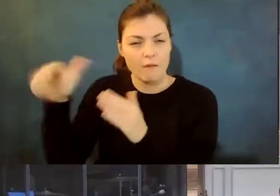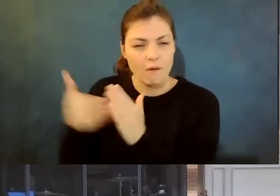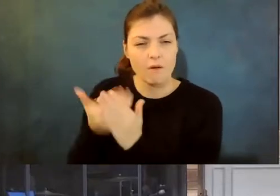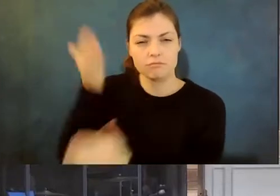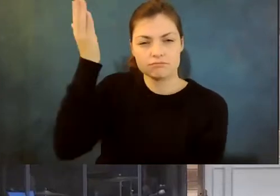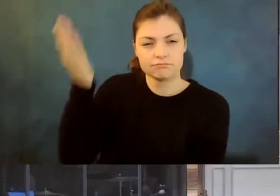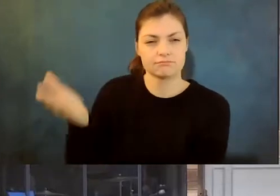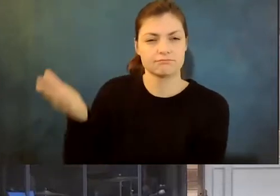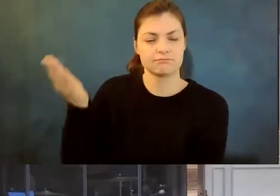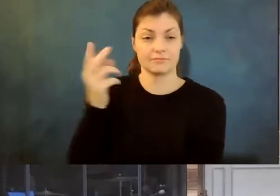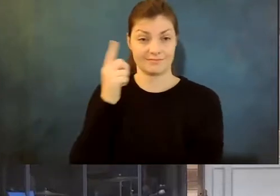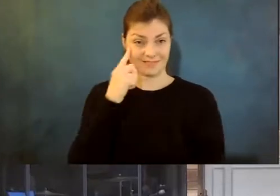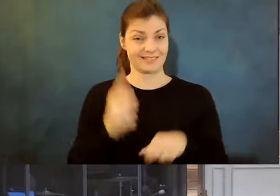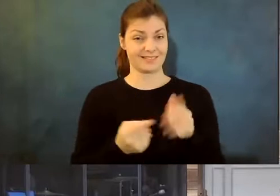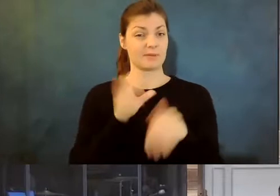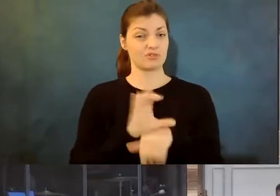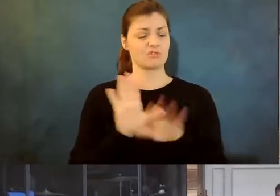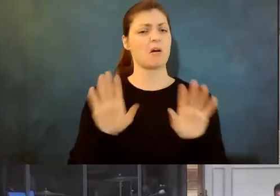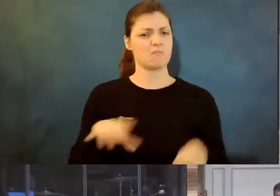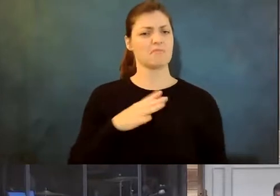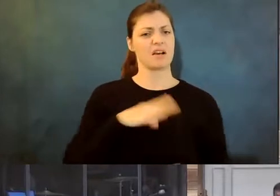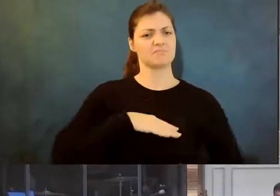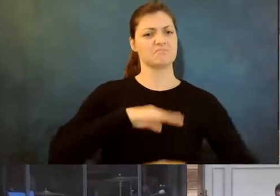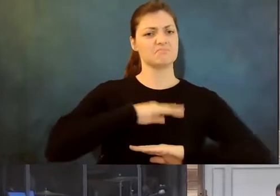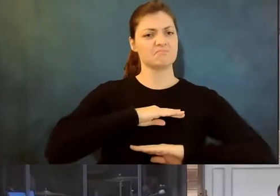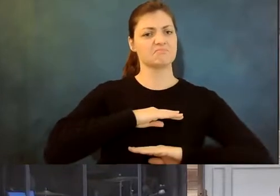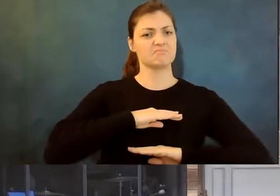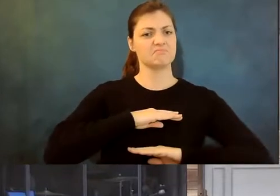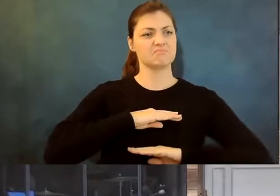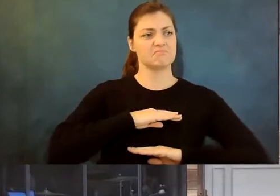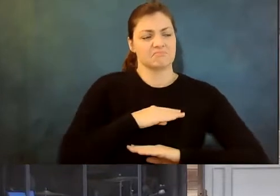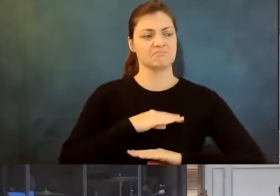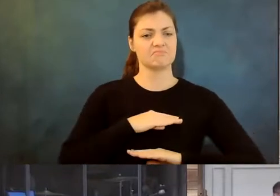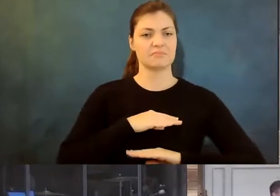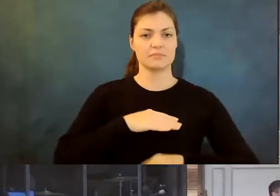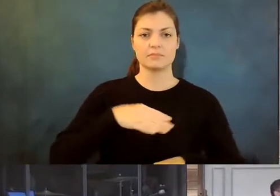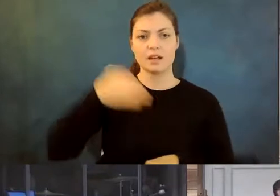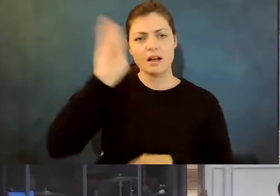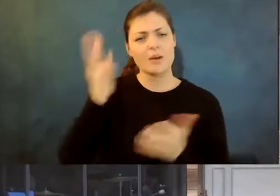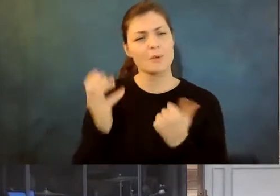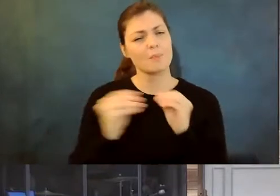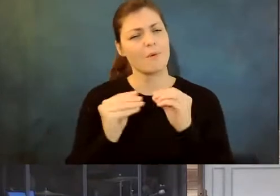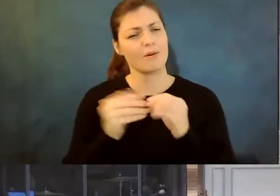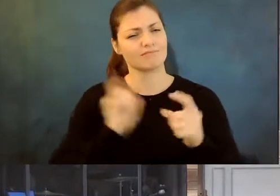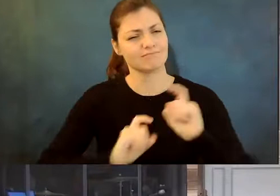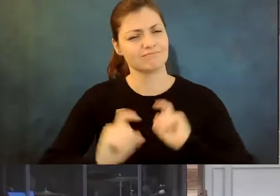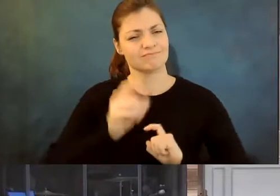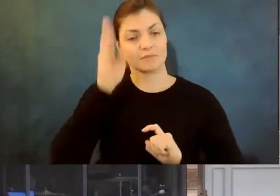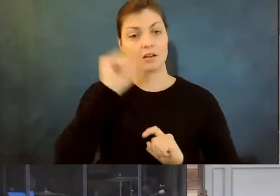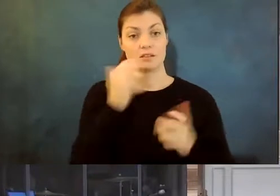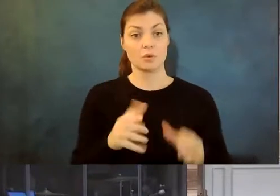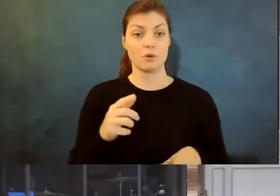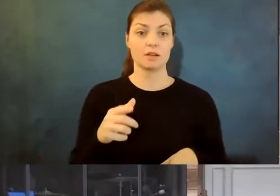And I think sometimes the church has settled for something less than what God wants to give. Because God wants us to not just seek and receive